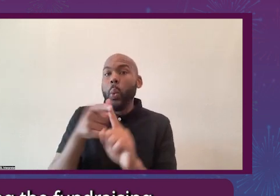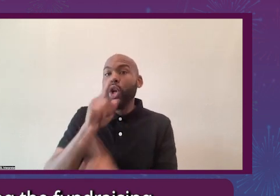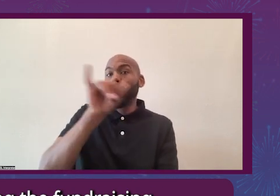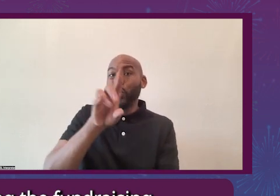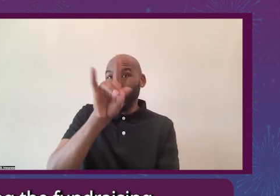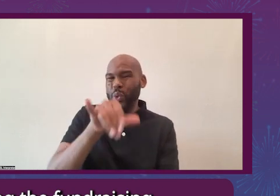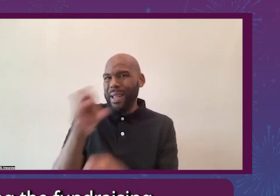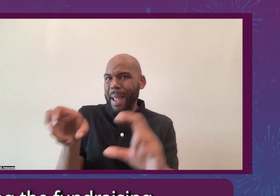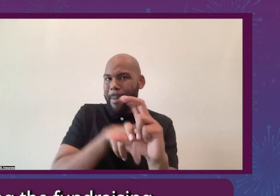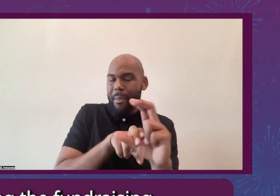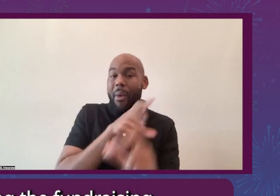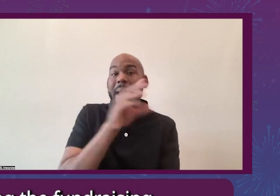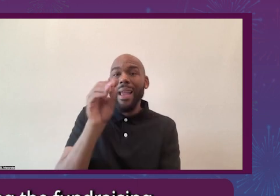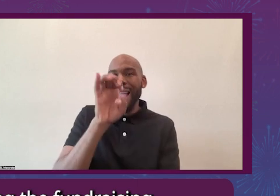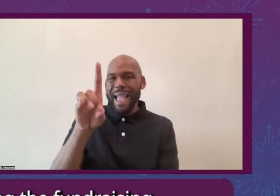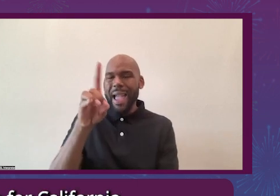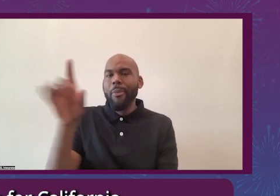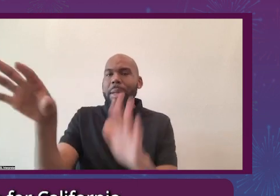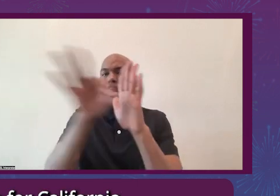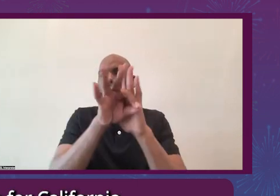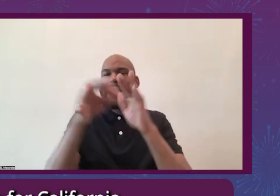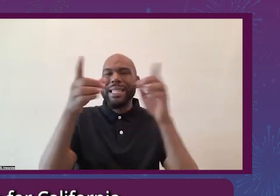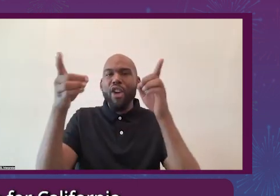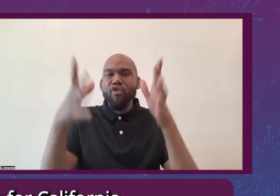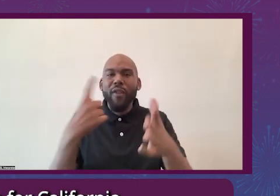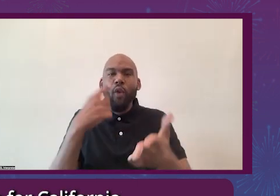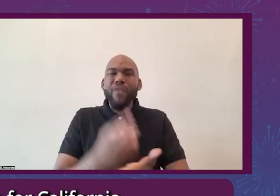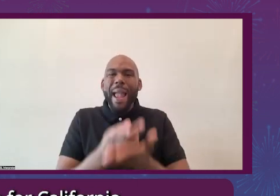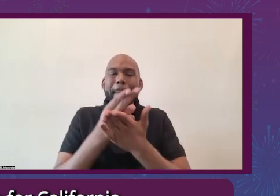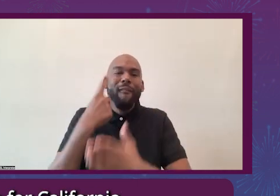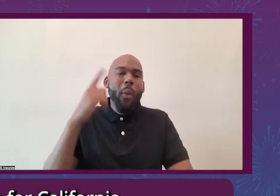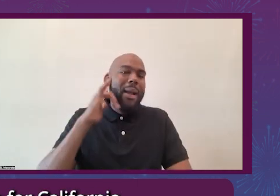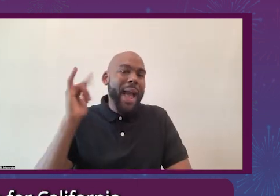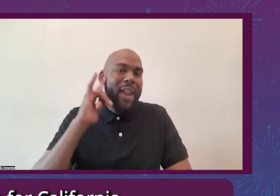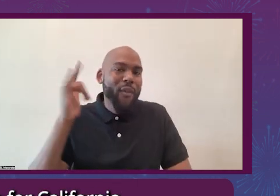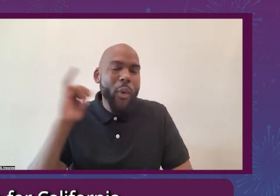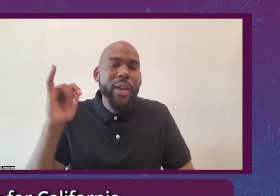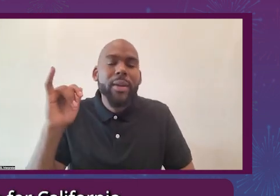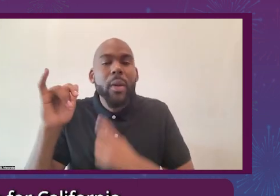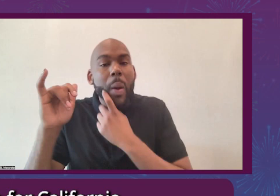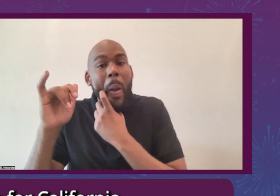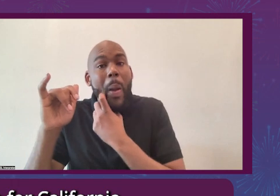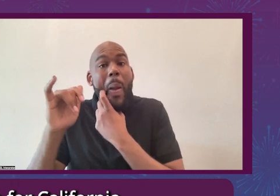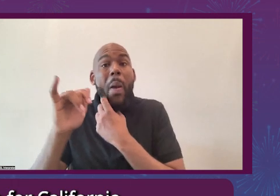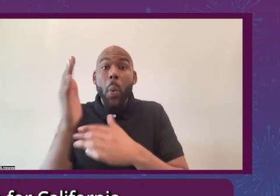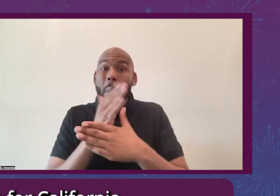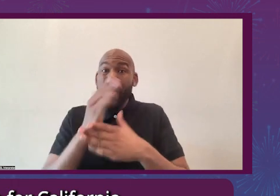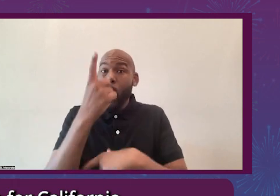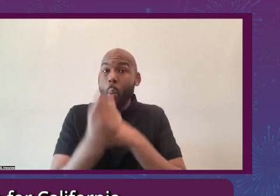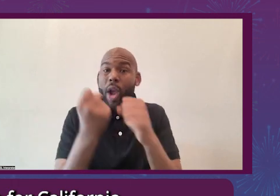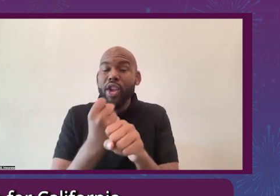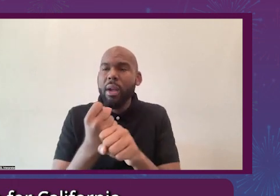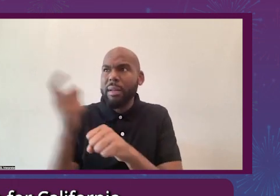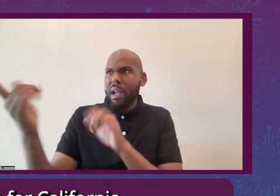then when Judy came aboard. And then Ed was appointed the director of rehab for California. Jerry Brown did